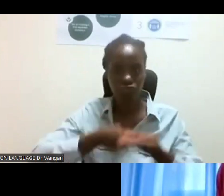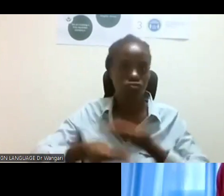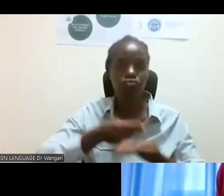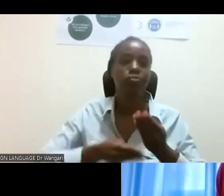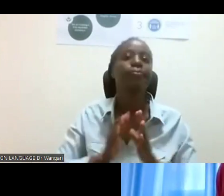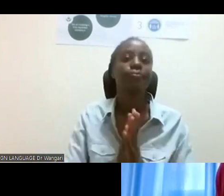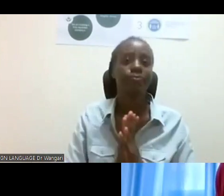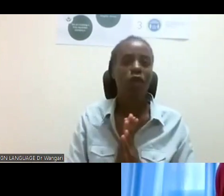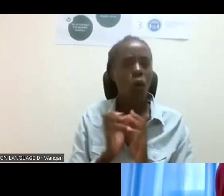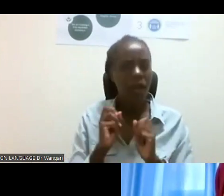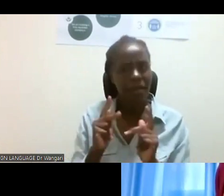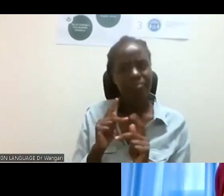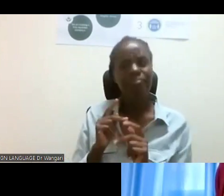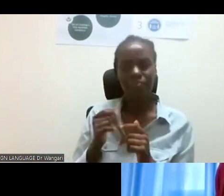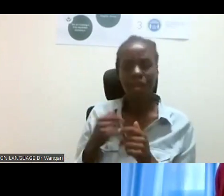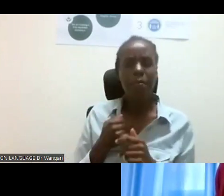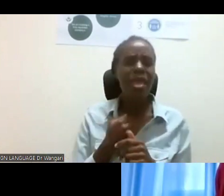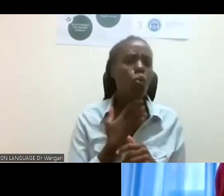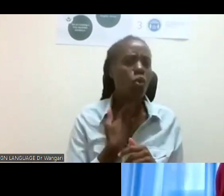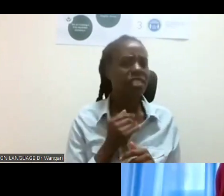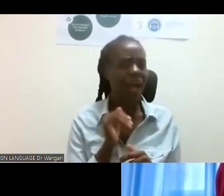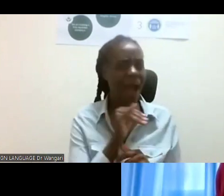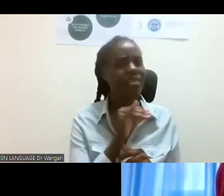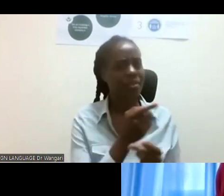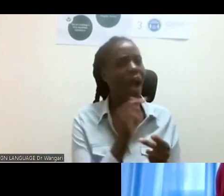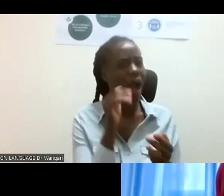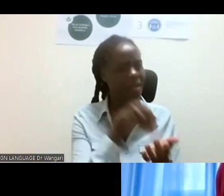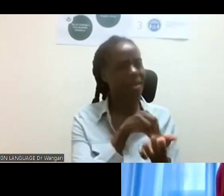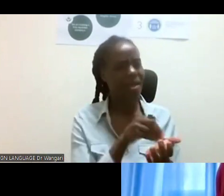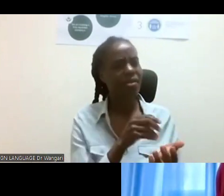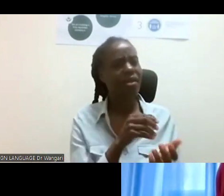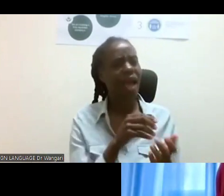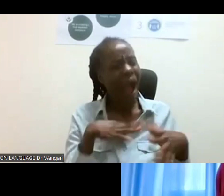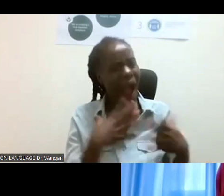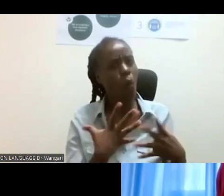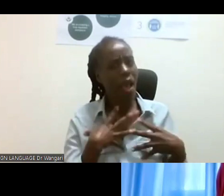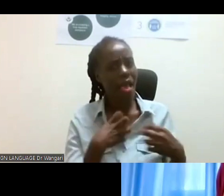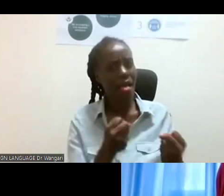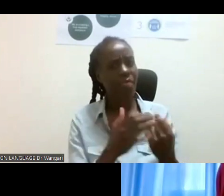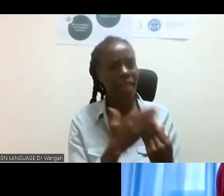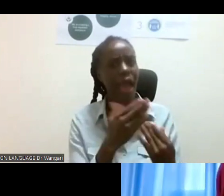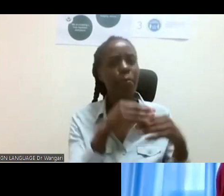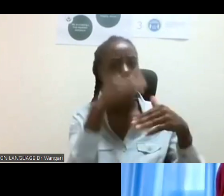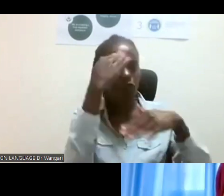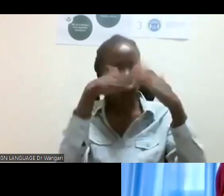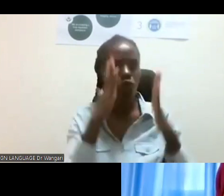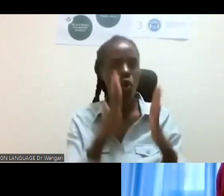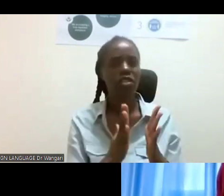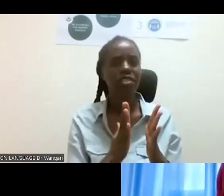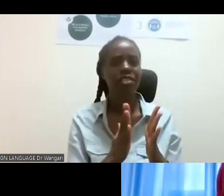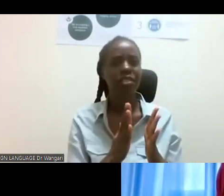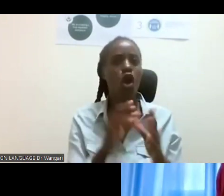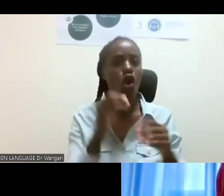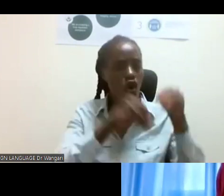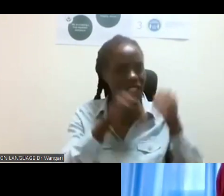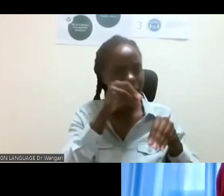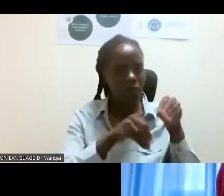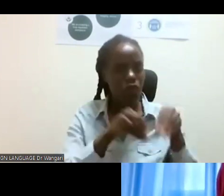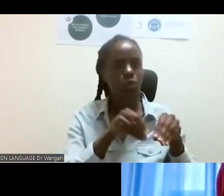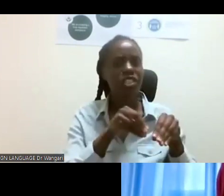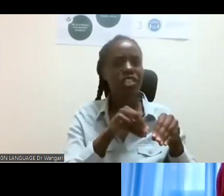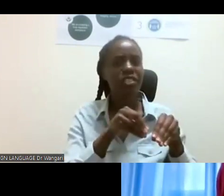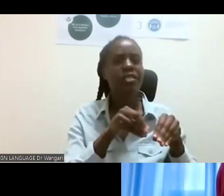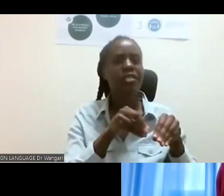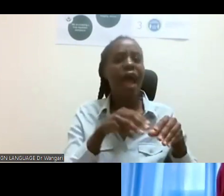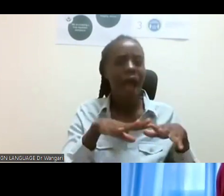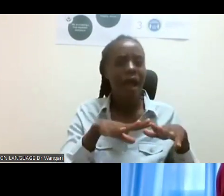little more. How do healthcare professionals contribute to advocacy levels aimed at ending FGMC and addressing